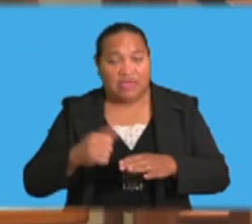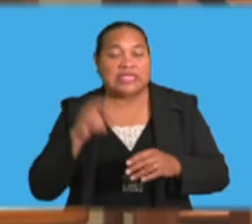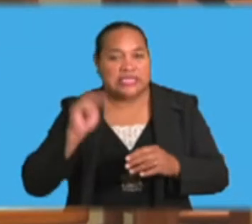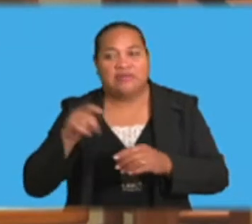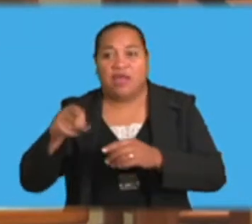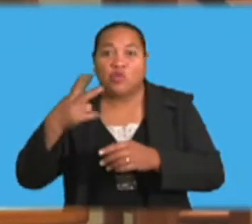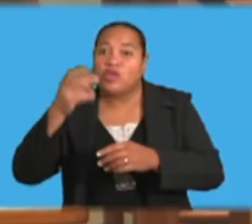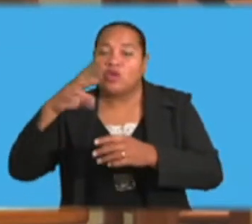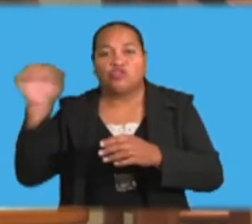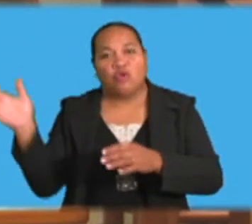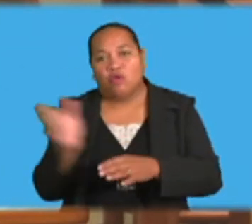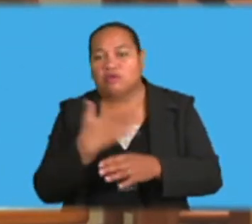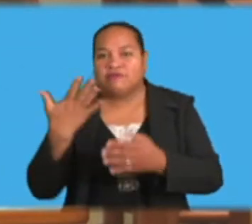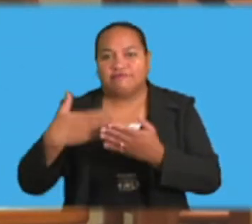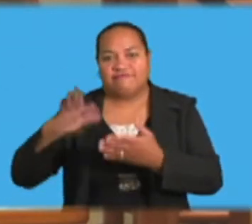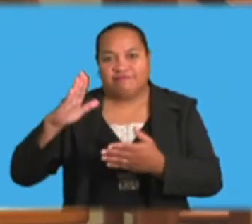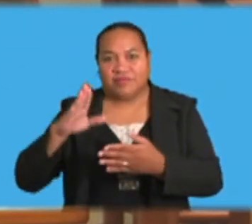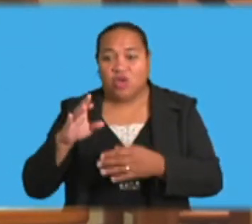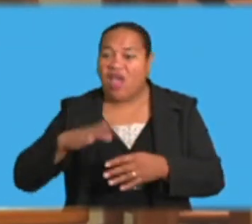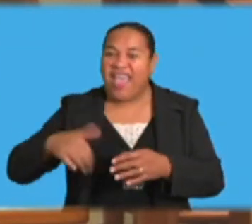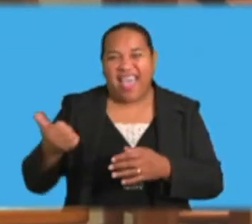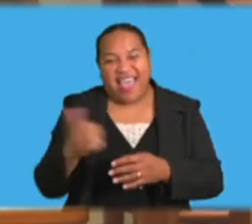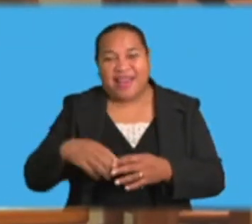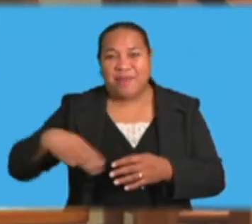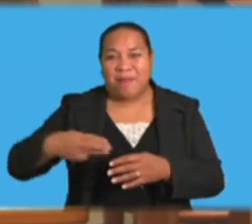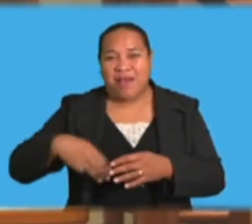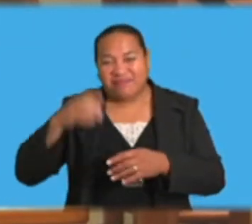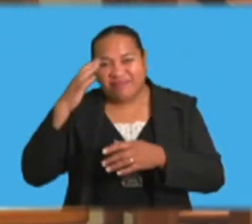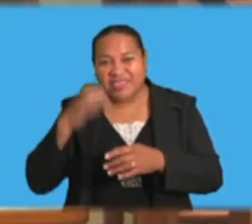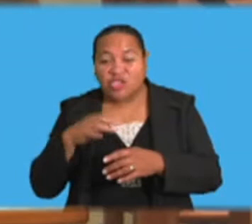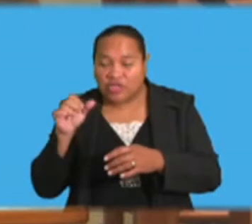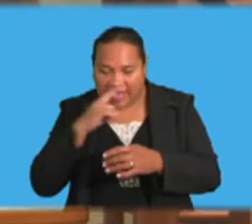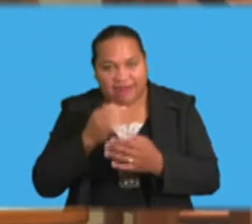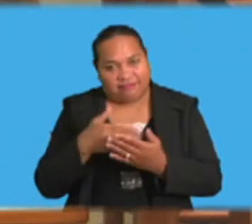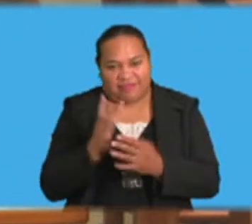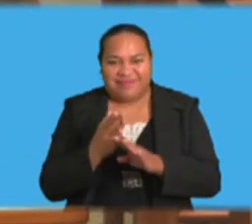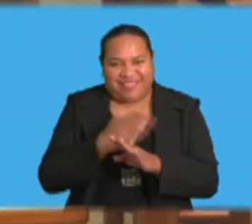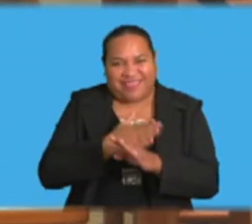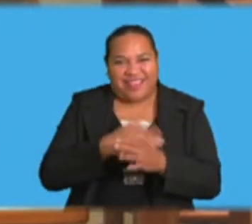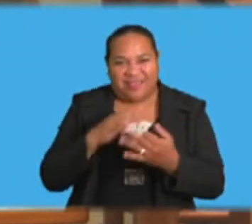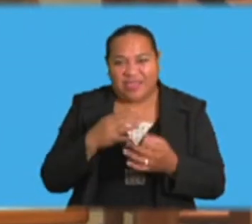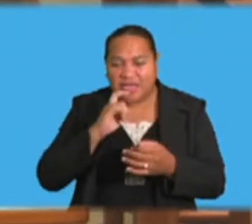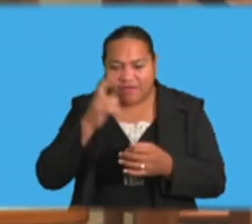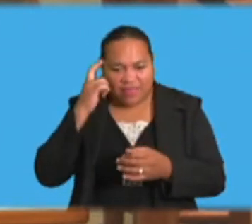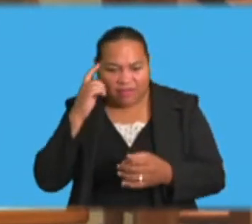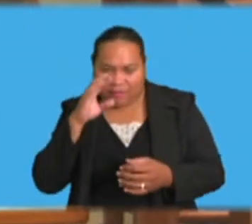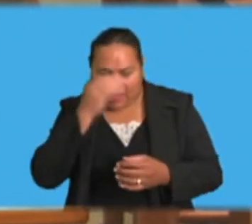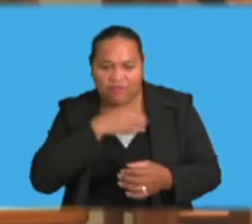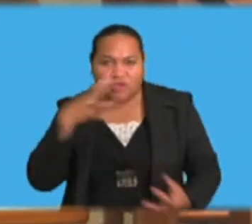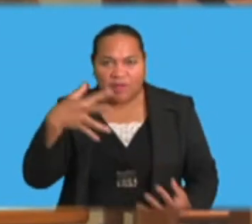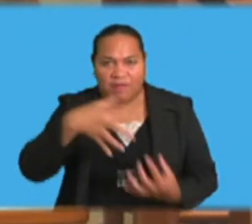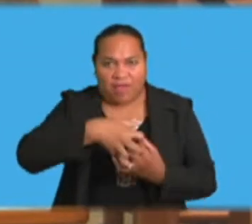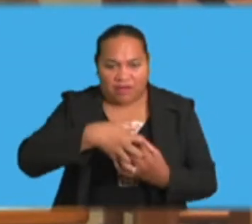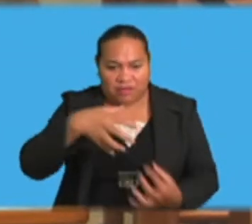2020. But a member state can ratify the covenant as soon as they believe that the international and domestic legislation